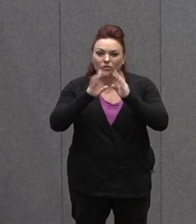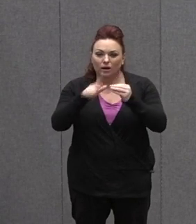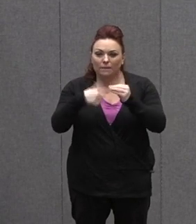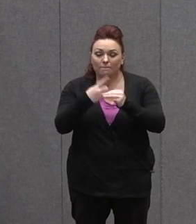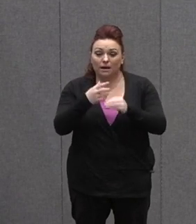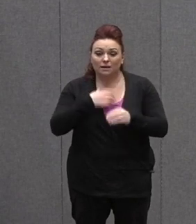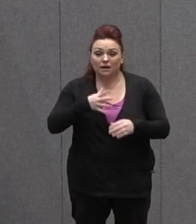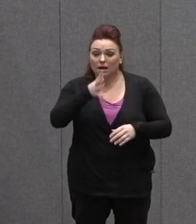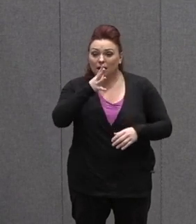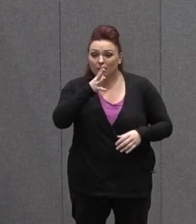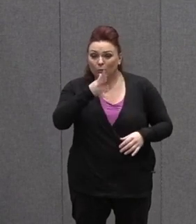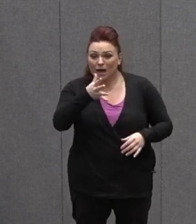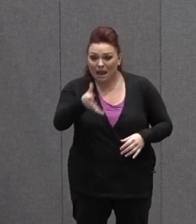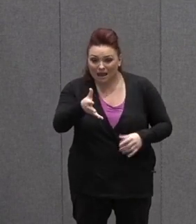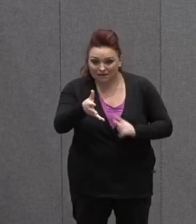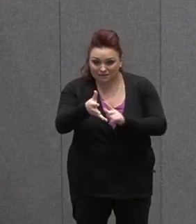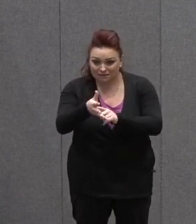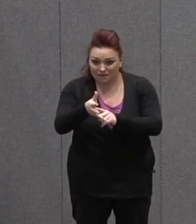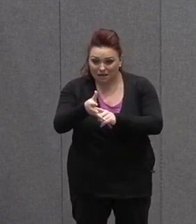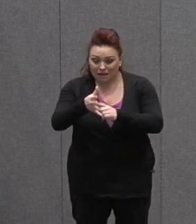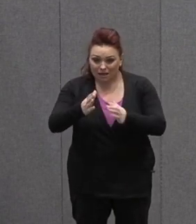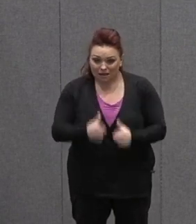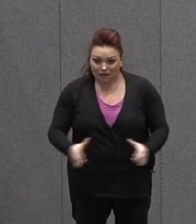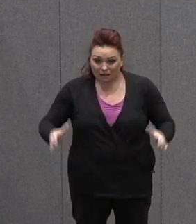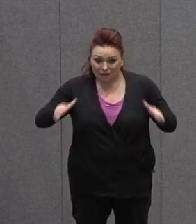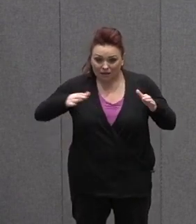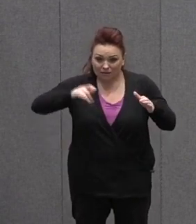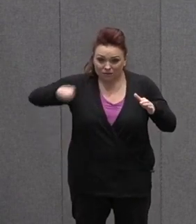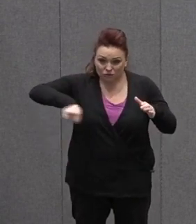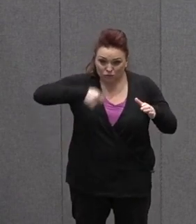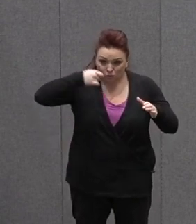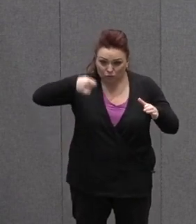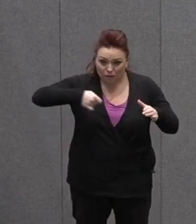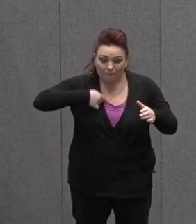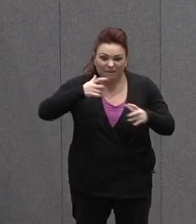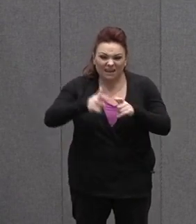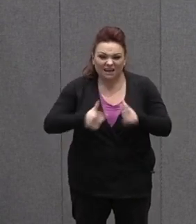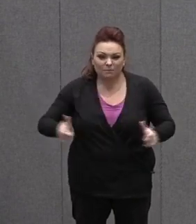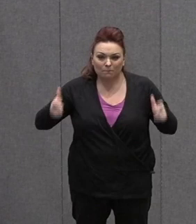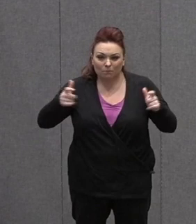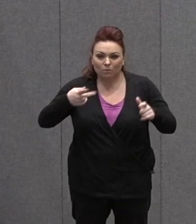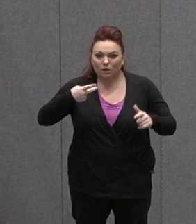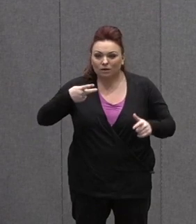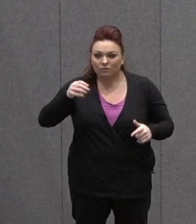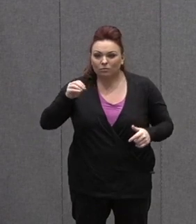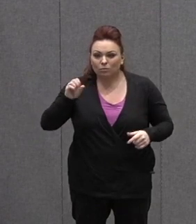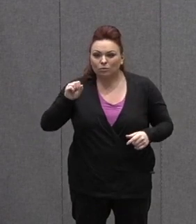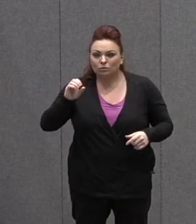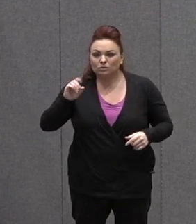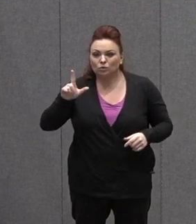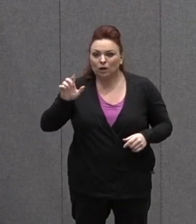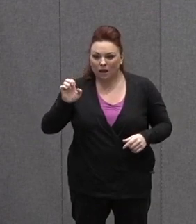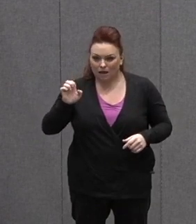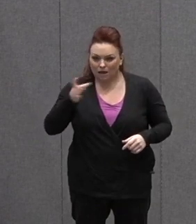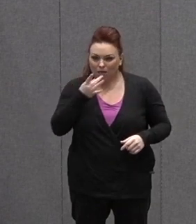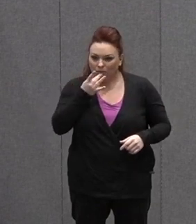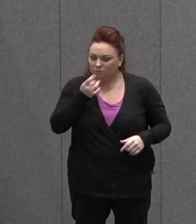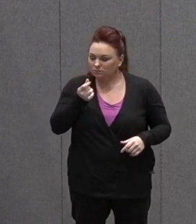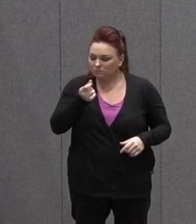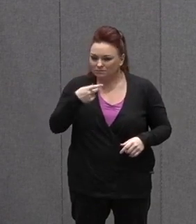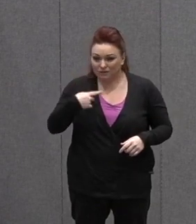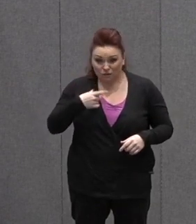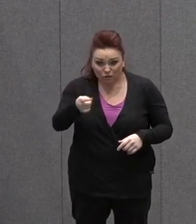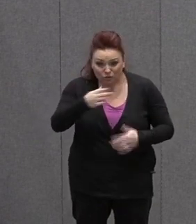about abuela's stew, they're talking about a big pot of pozole. Do you guys